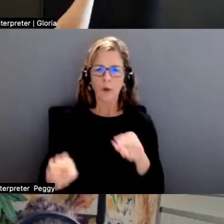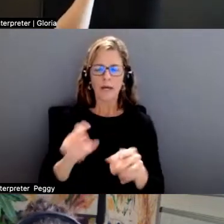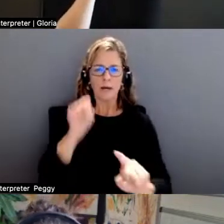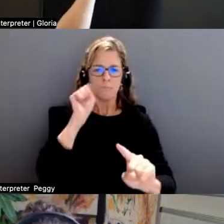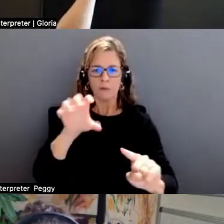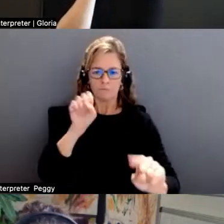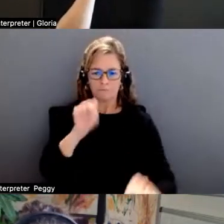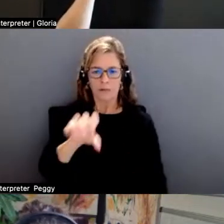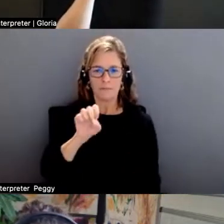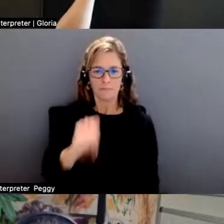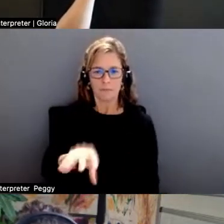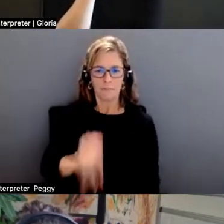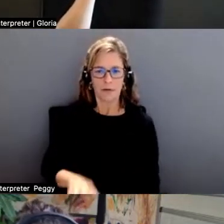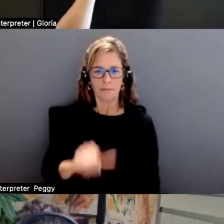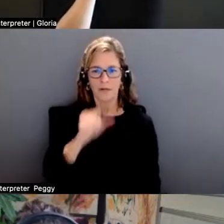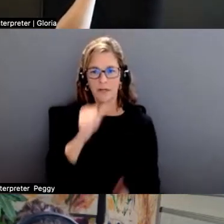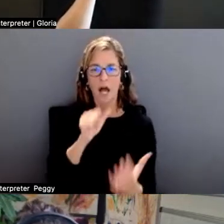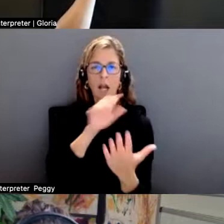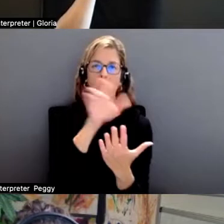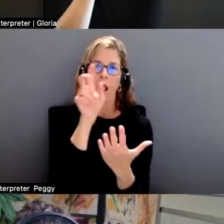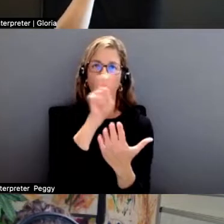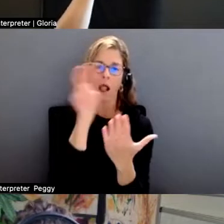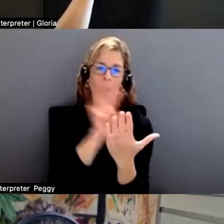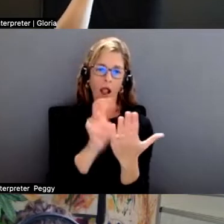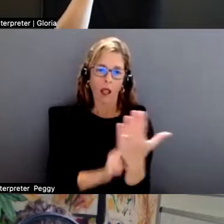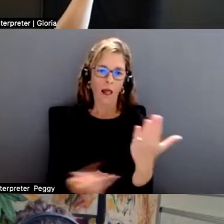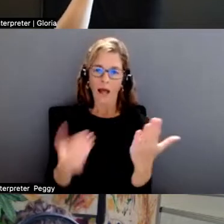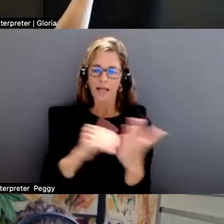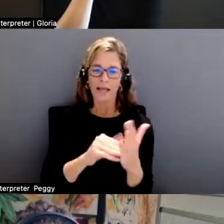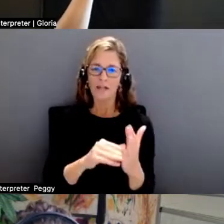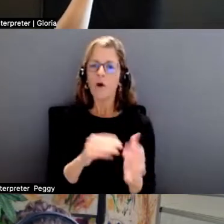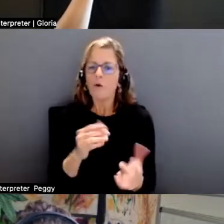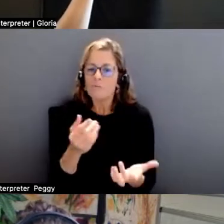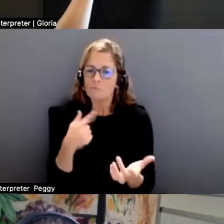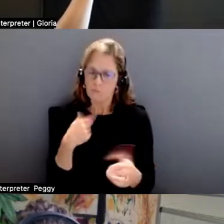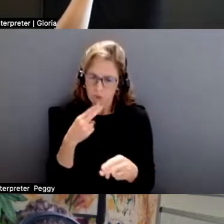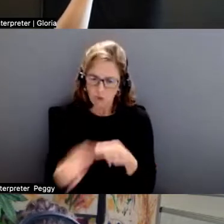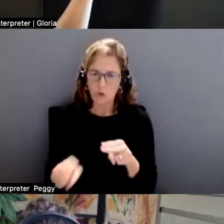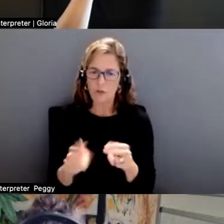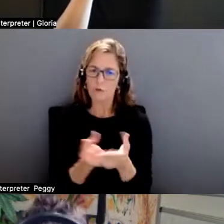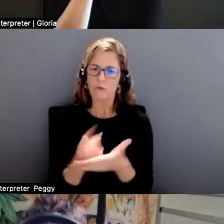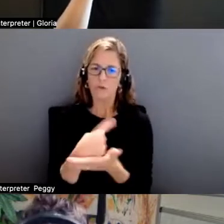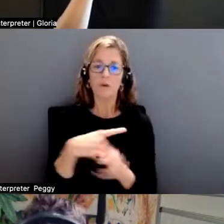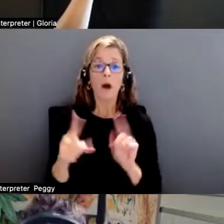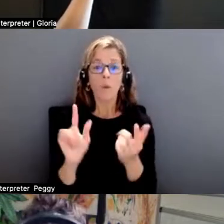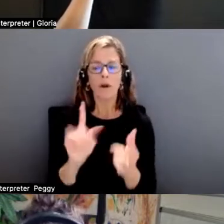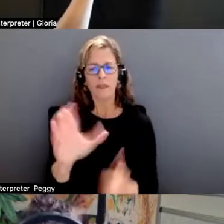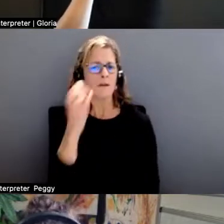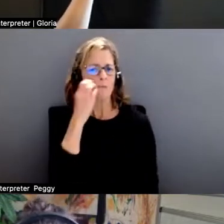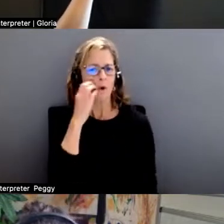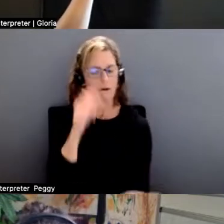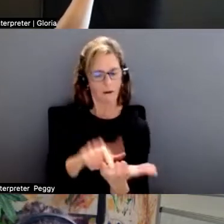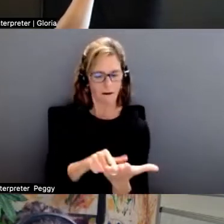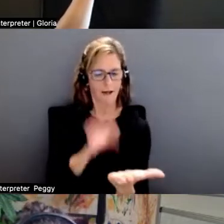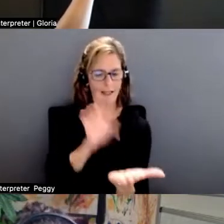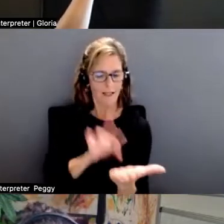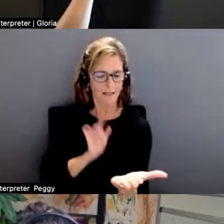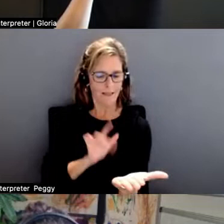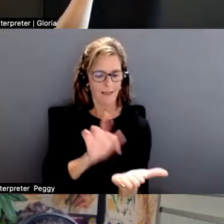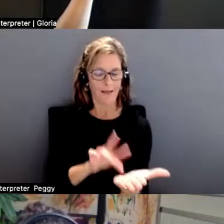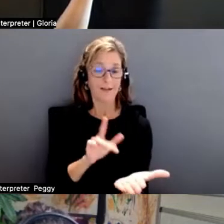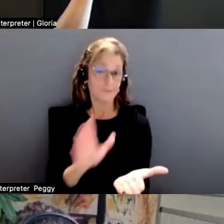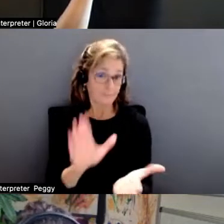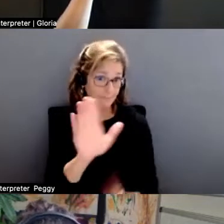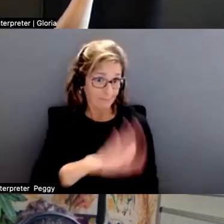So a lot of the things that we do with them, they can do on their phone. And many of our learners have children. And